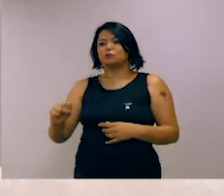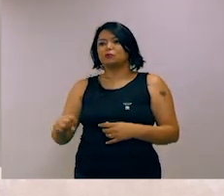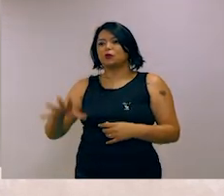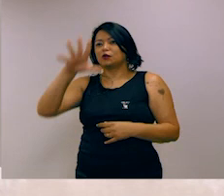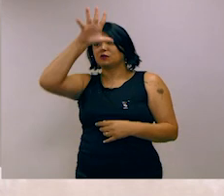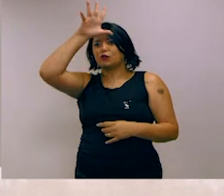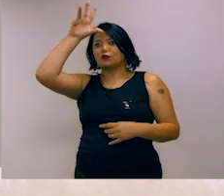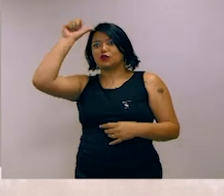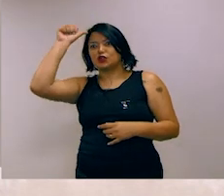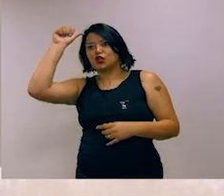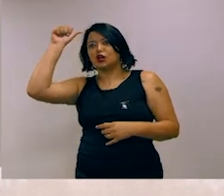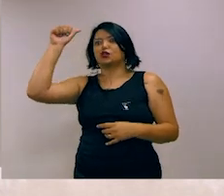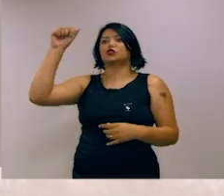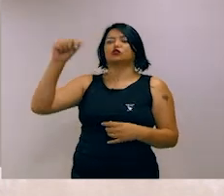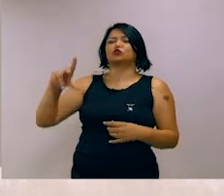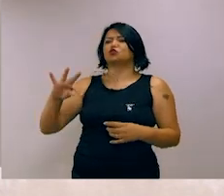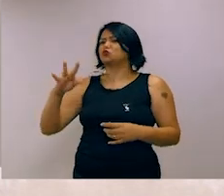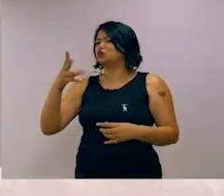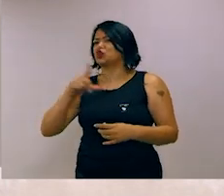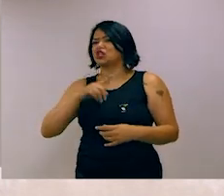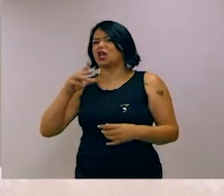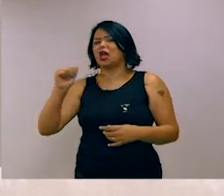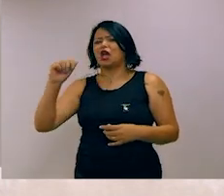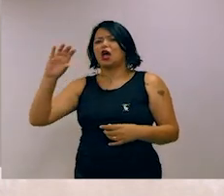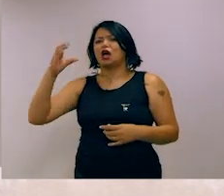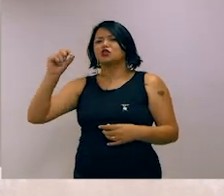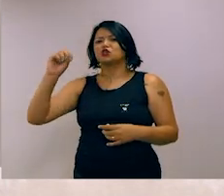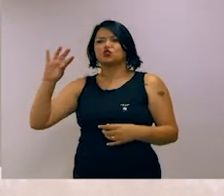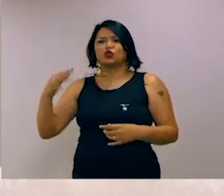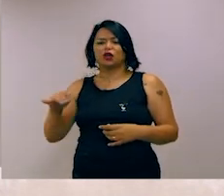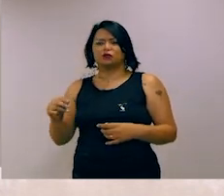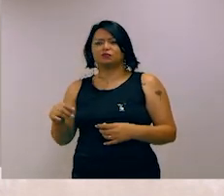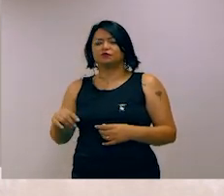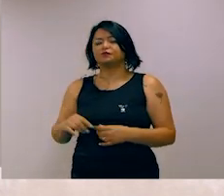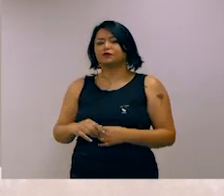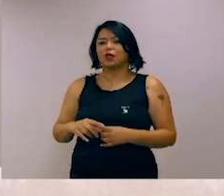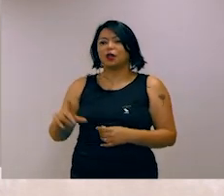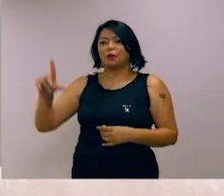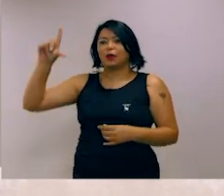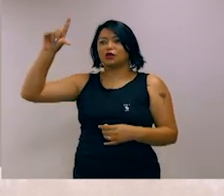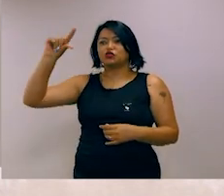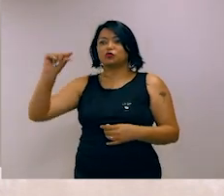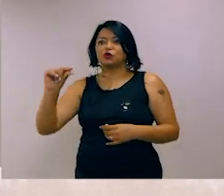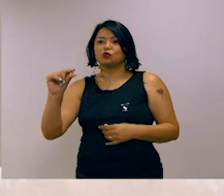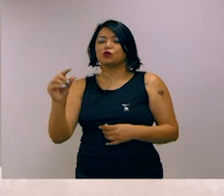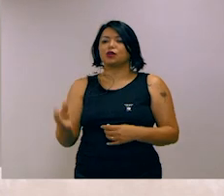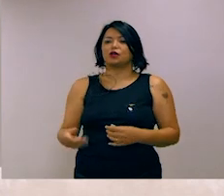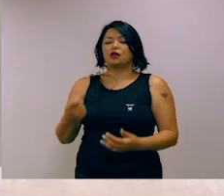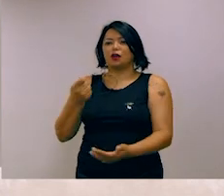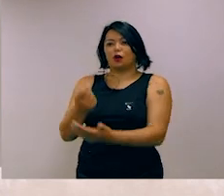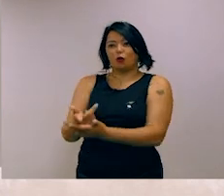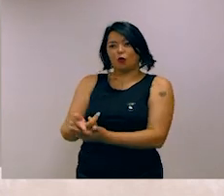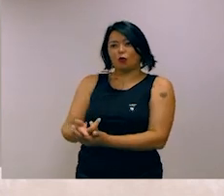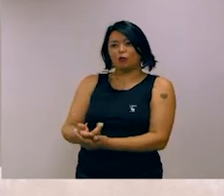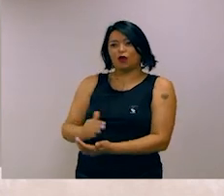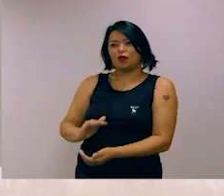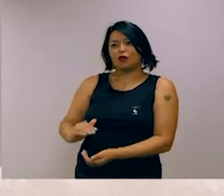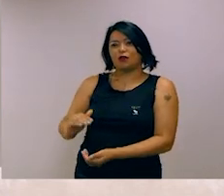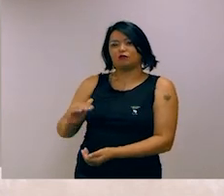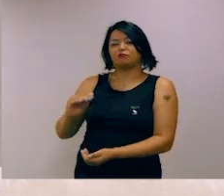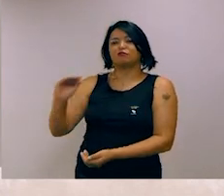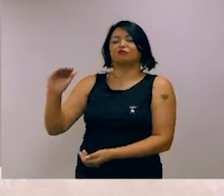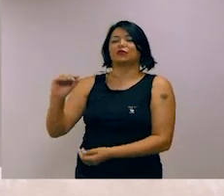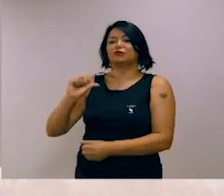the soda consumption. However, in behavioral science, we often like to use much more